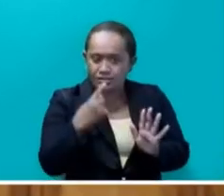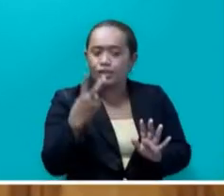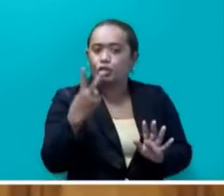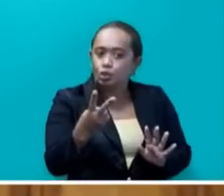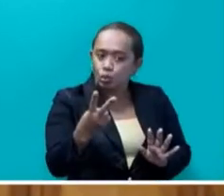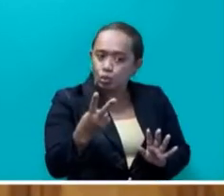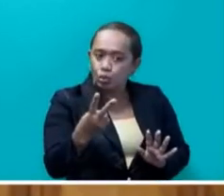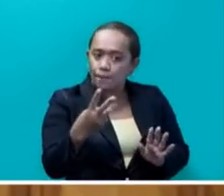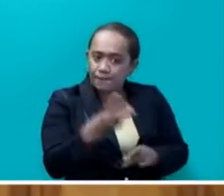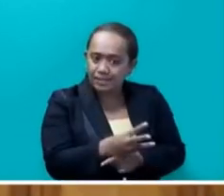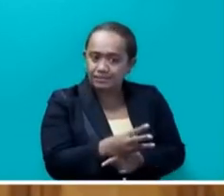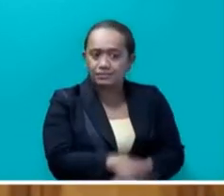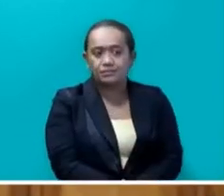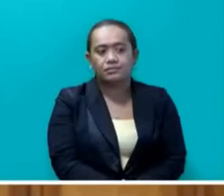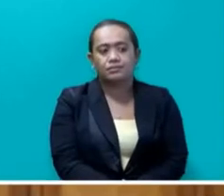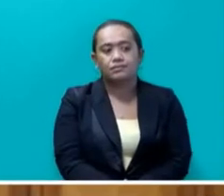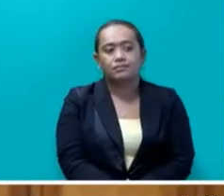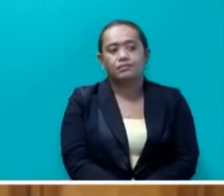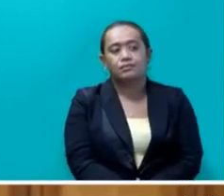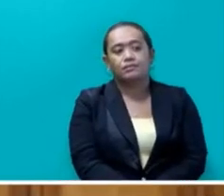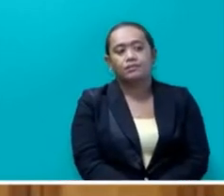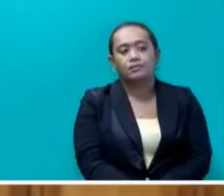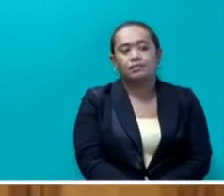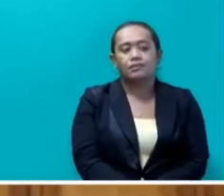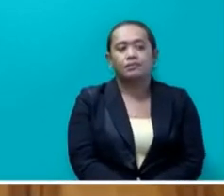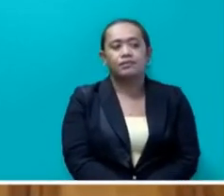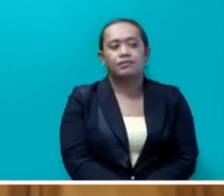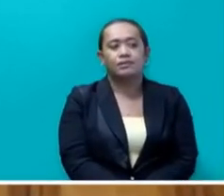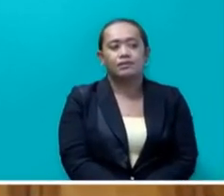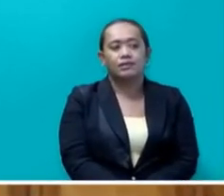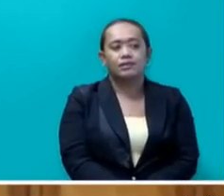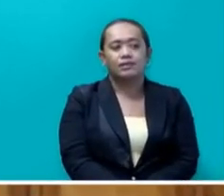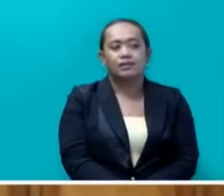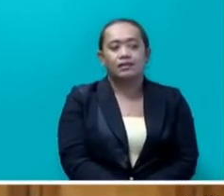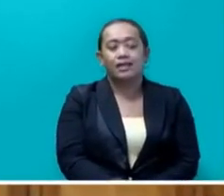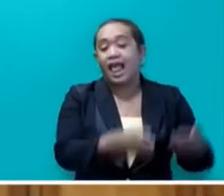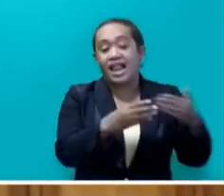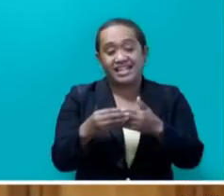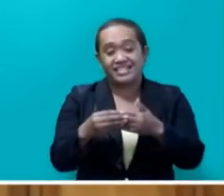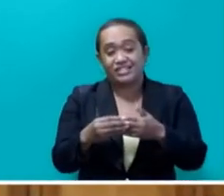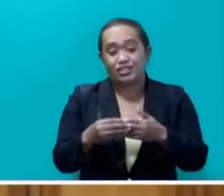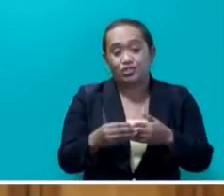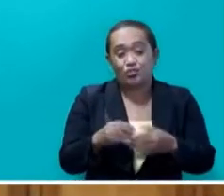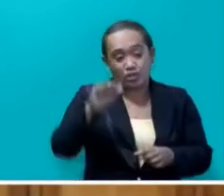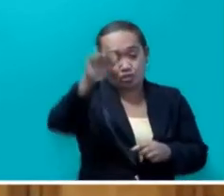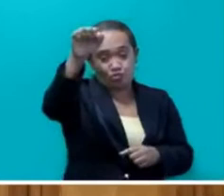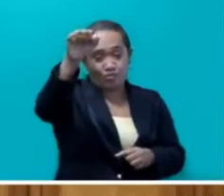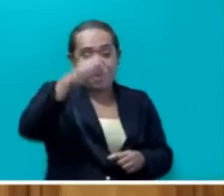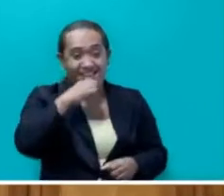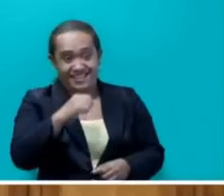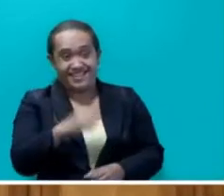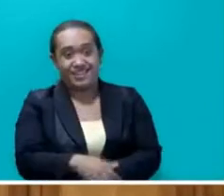statement. It all leads to a Superman here, Honorable Speaker. So, Honorable